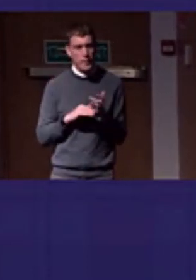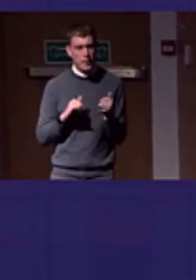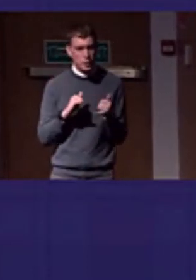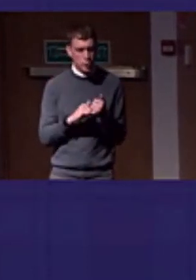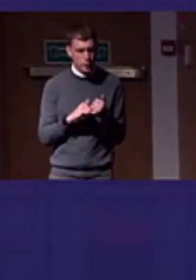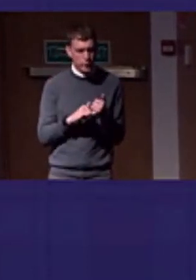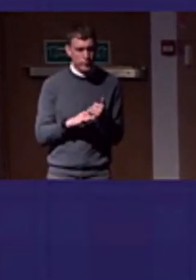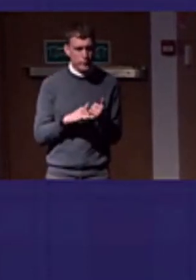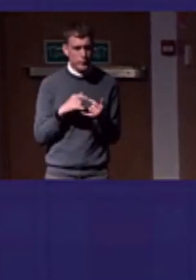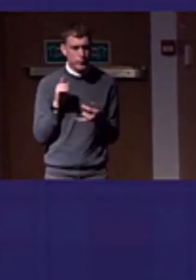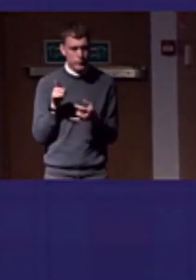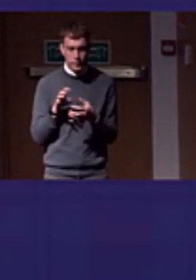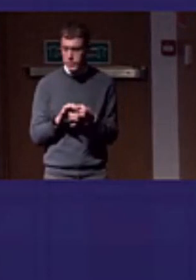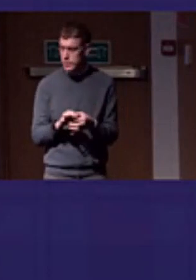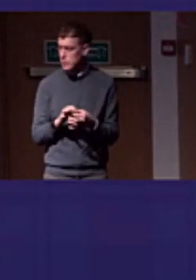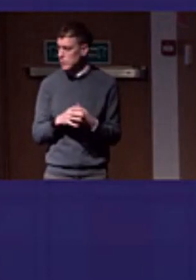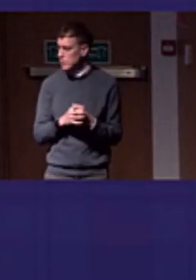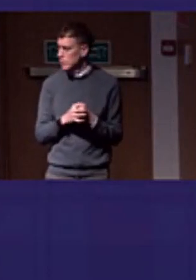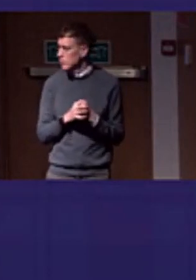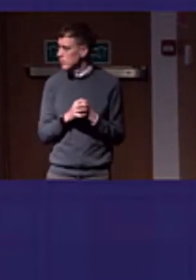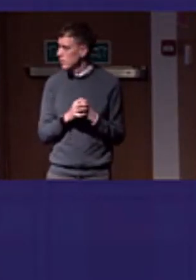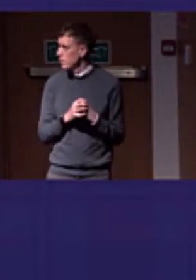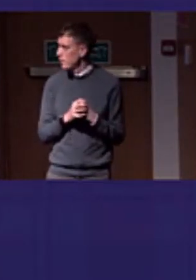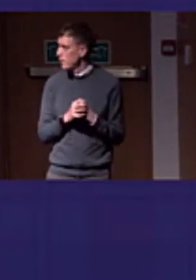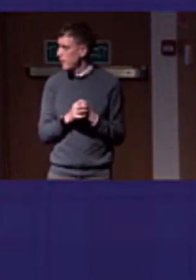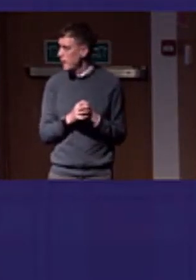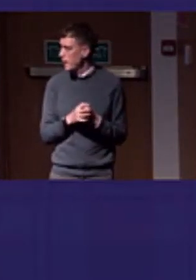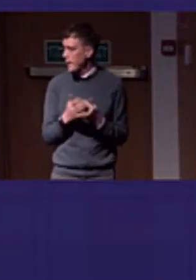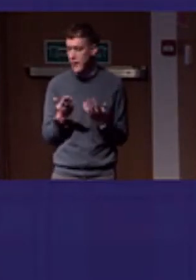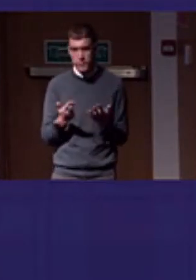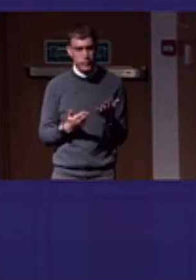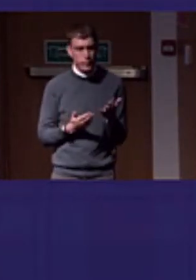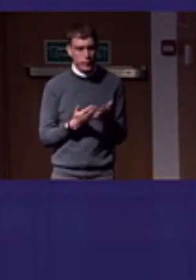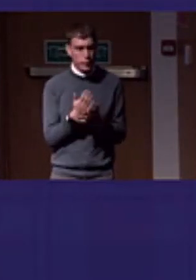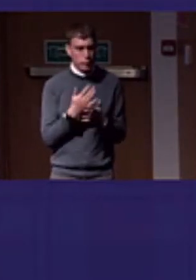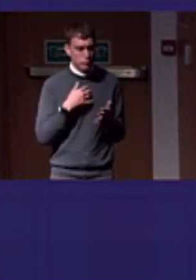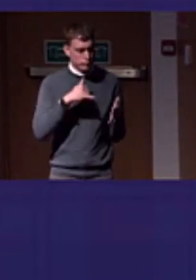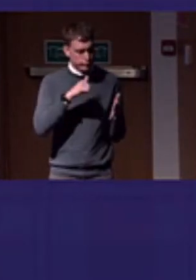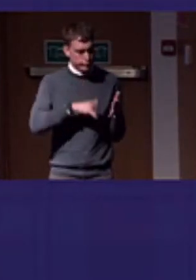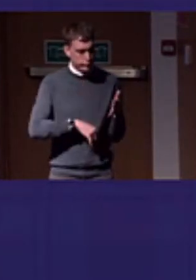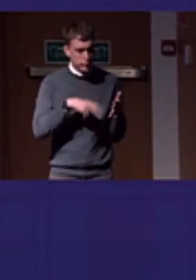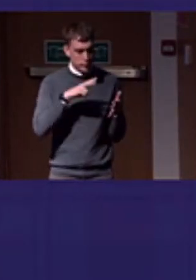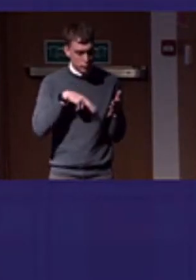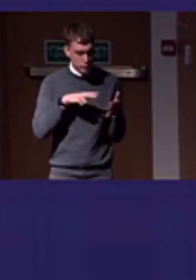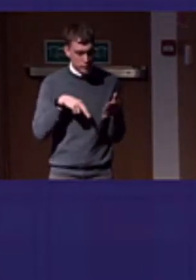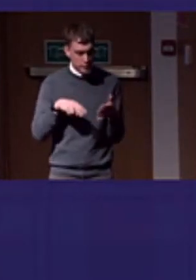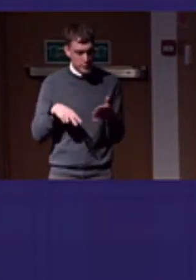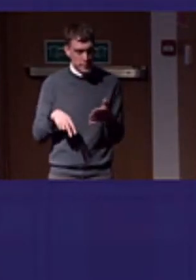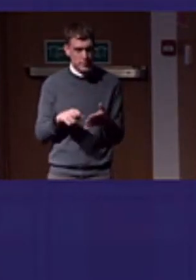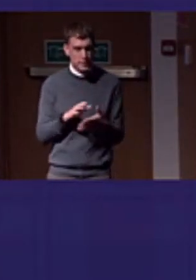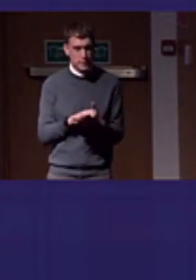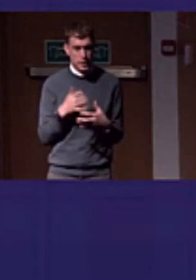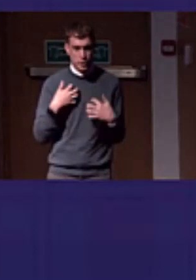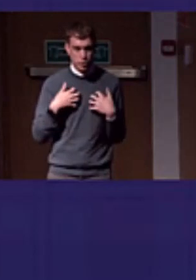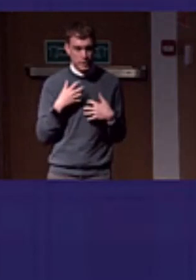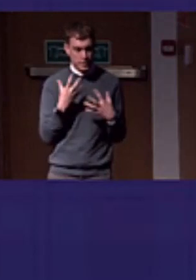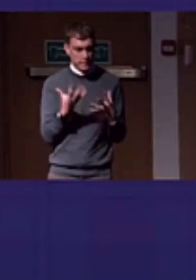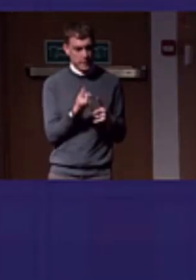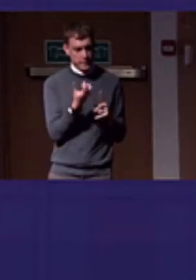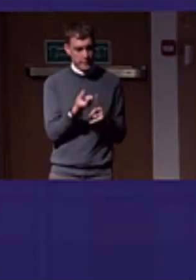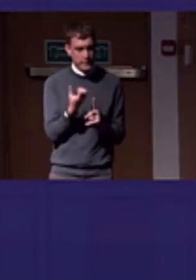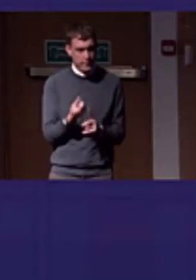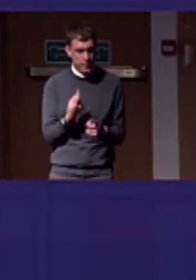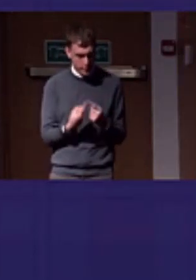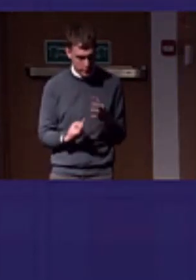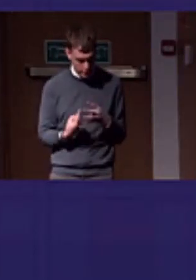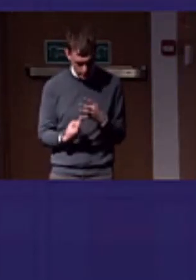recently went to become their CMO. I went through all of their documentation, and I found some very interesting stats. First of all,